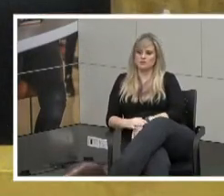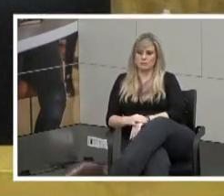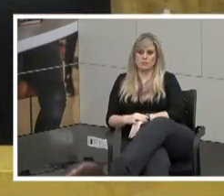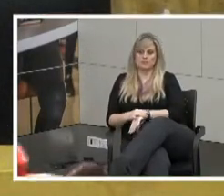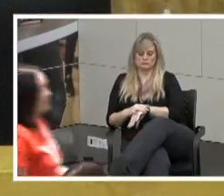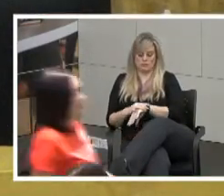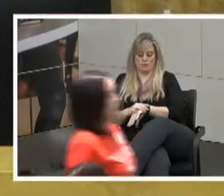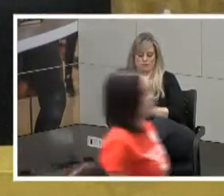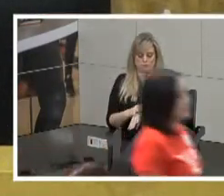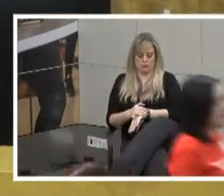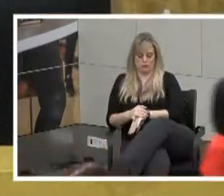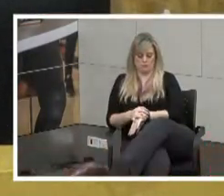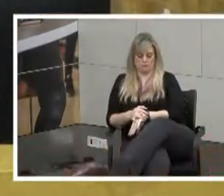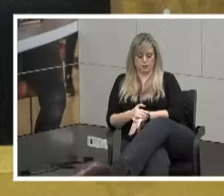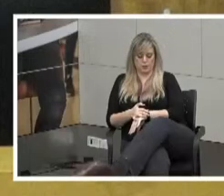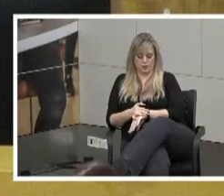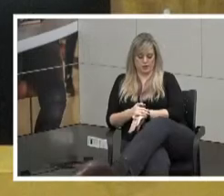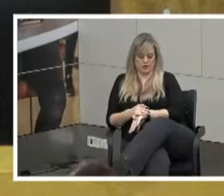Miss